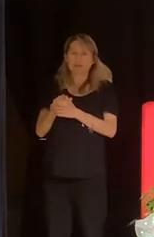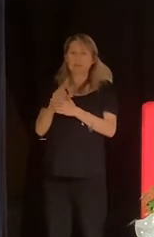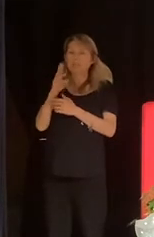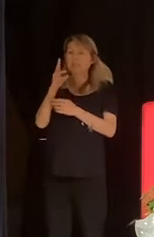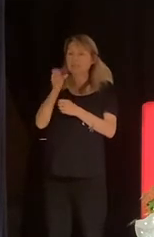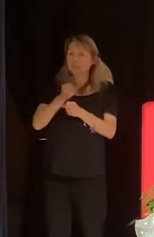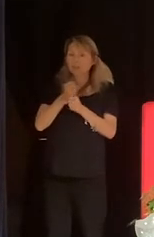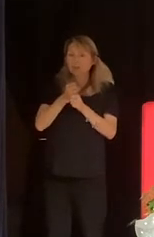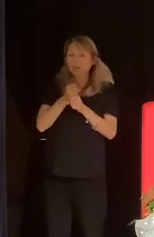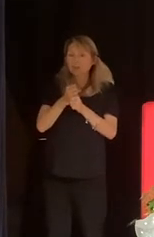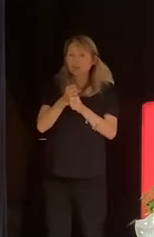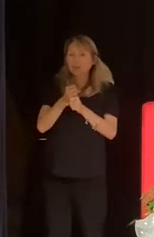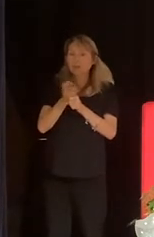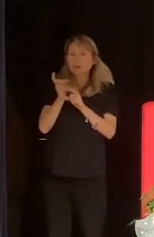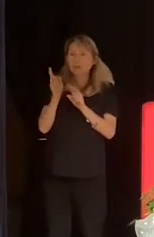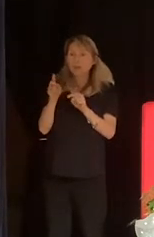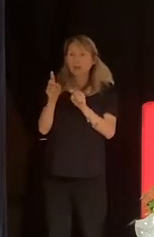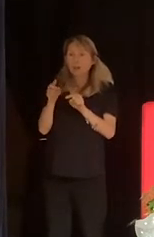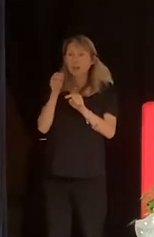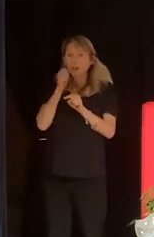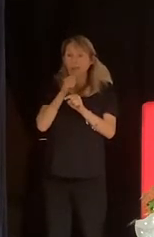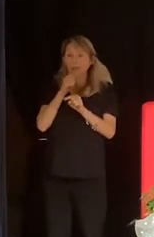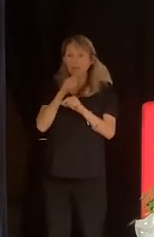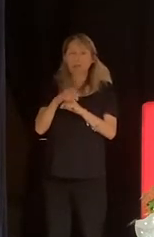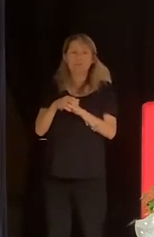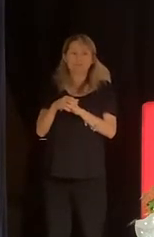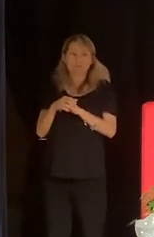6 years, you came to school every day.